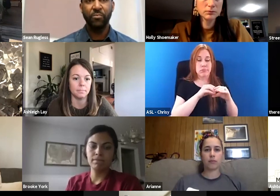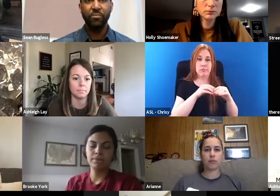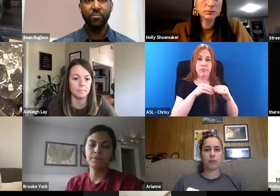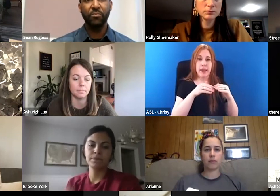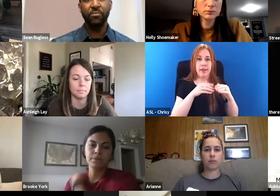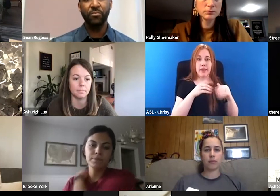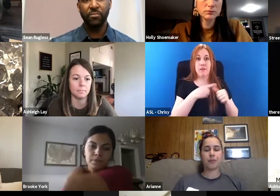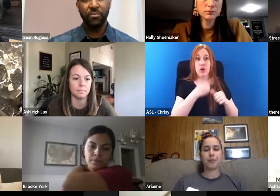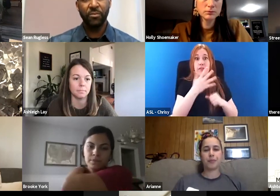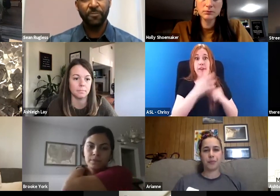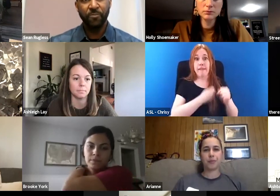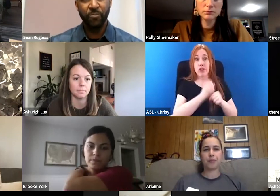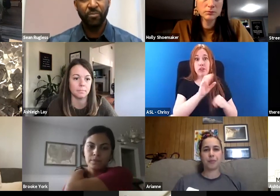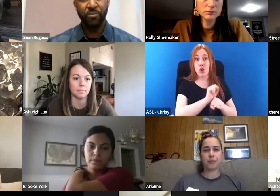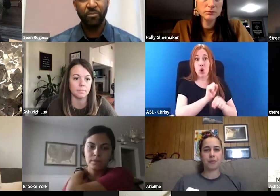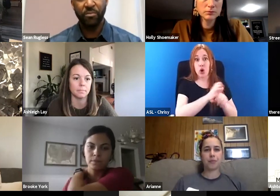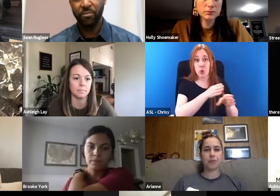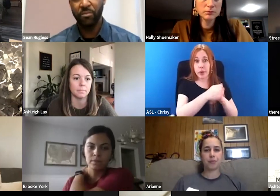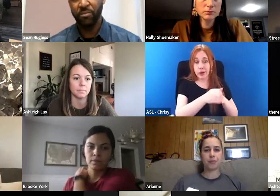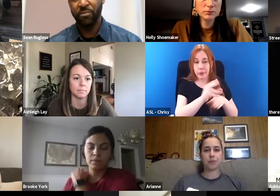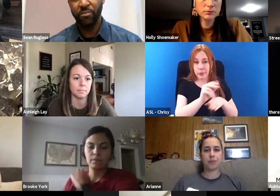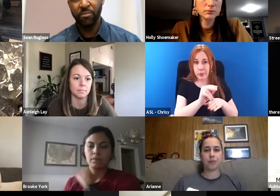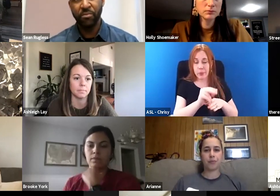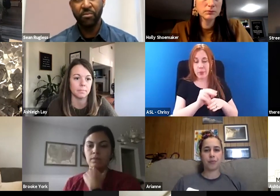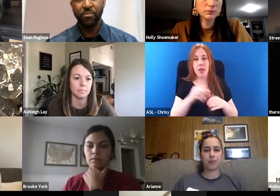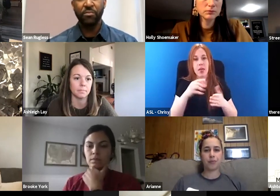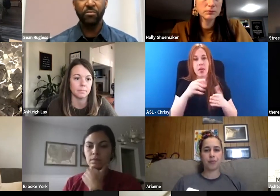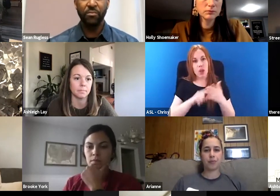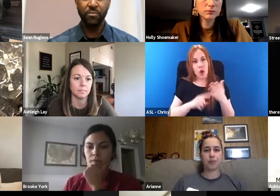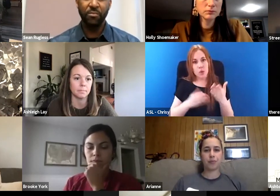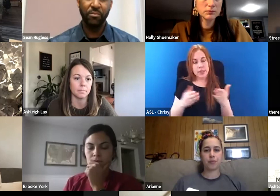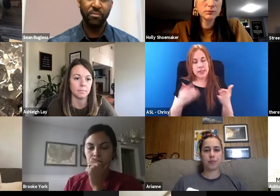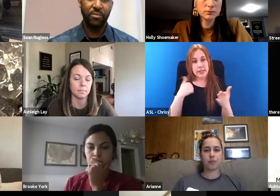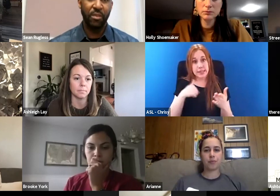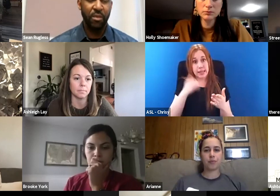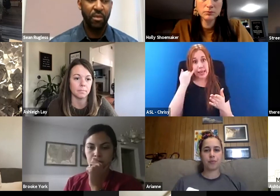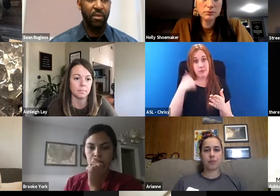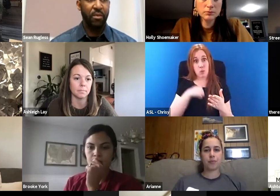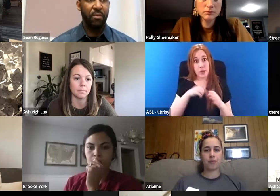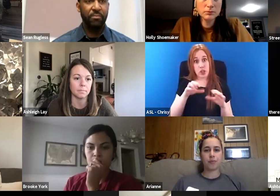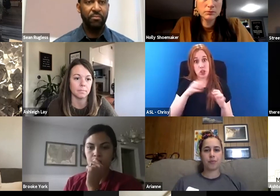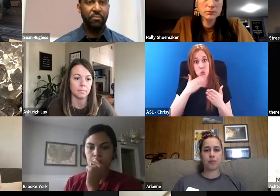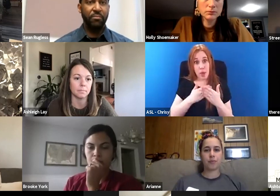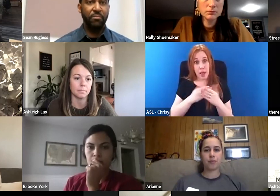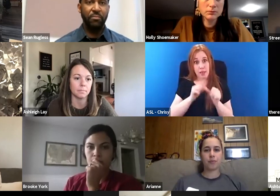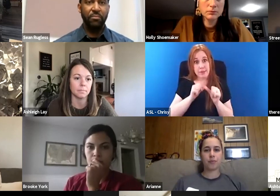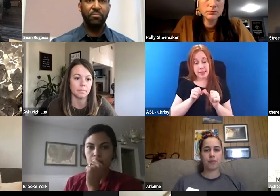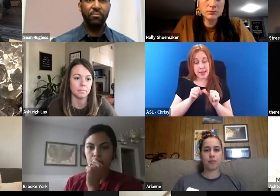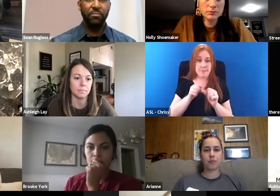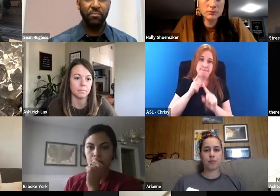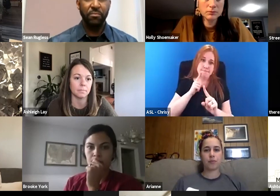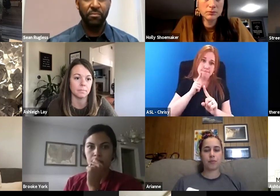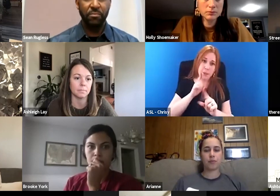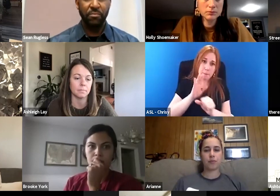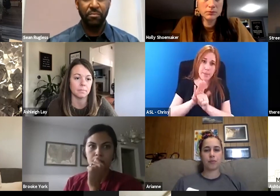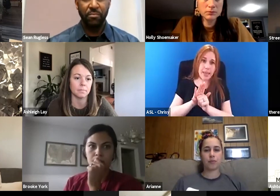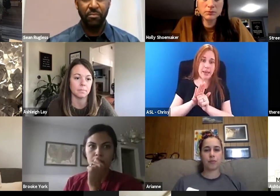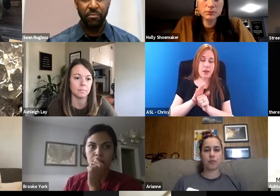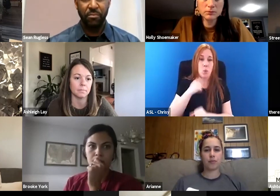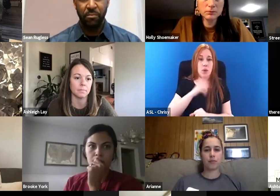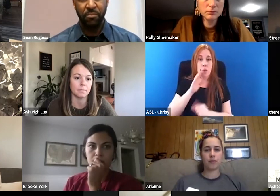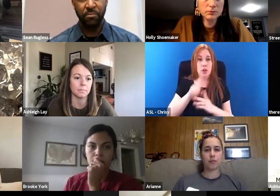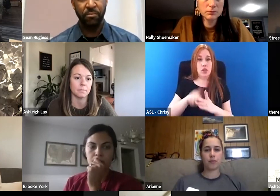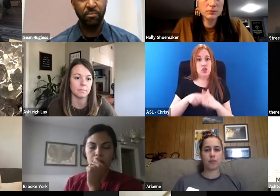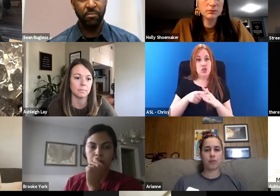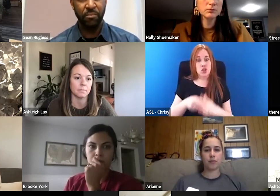of your career. These are things that I believe that if we do well and stay committed to them, we'll start to